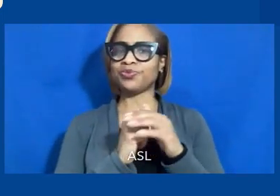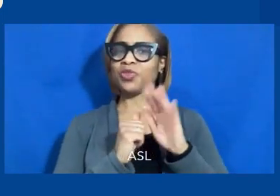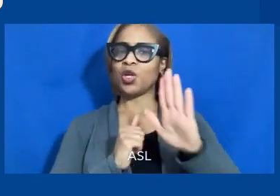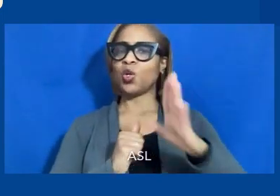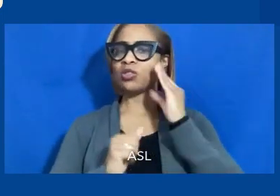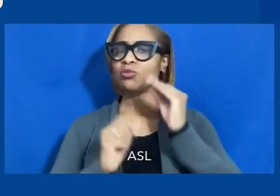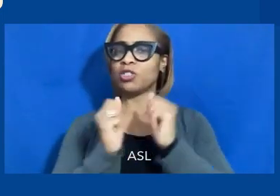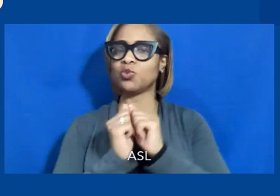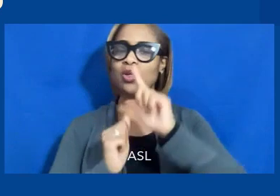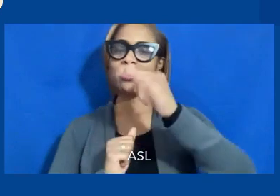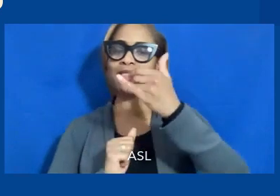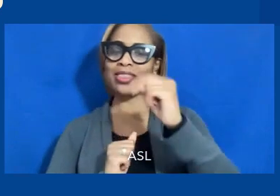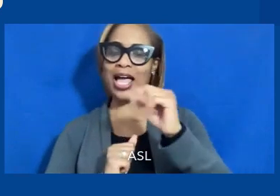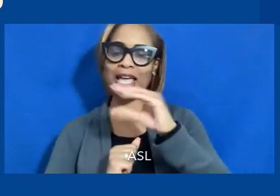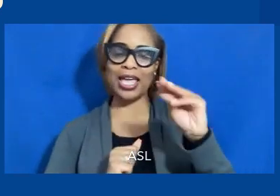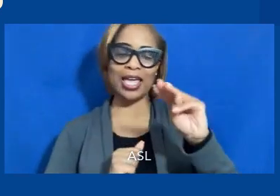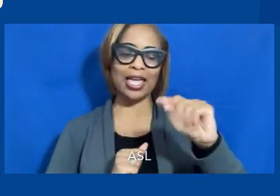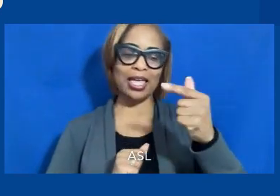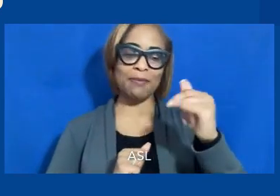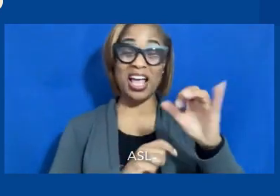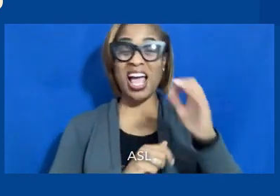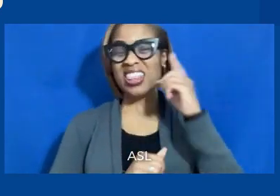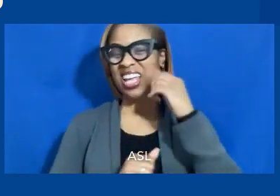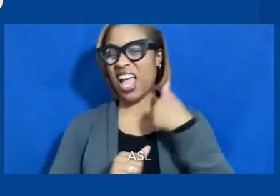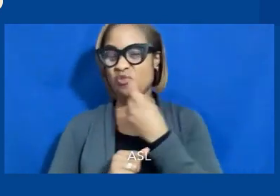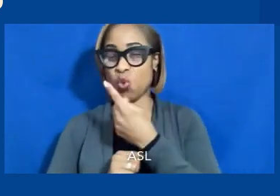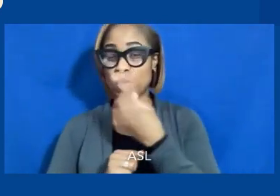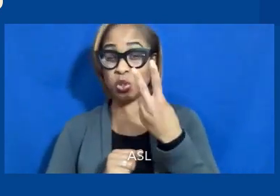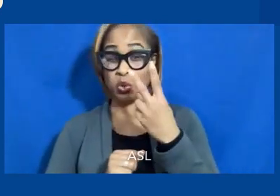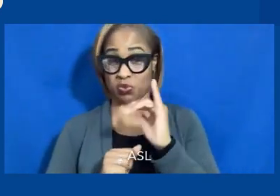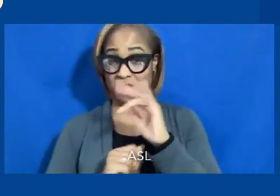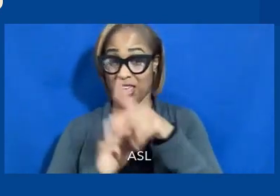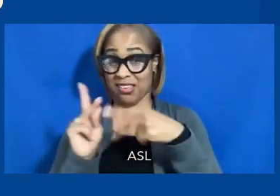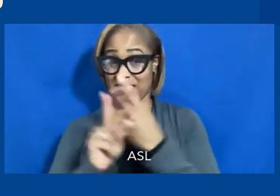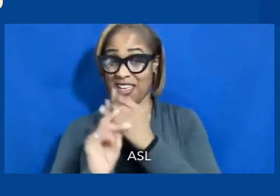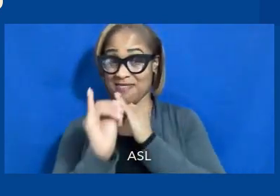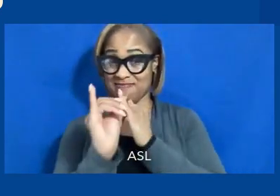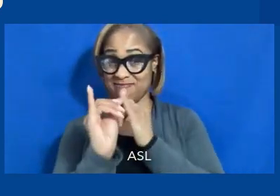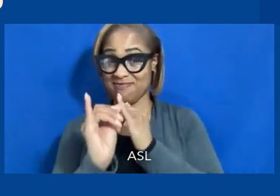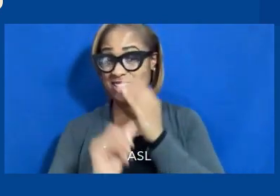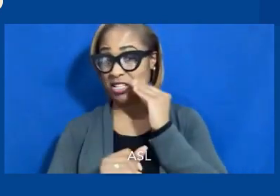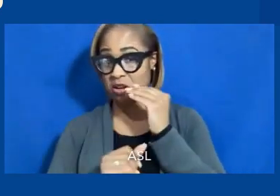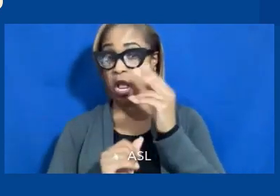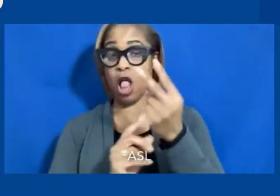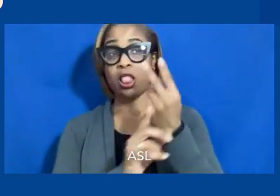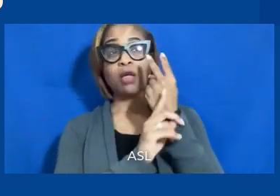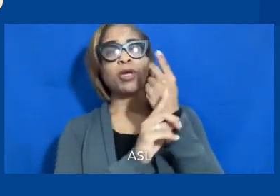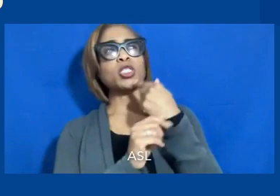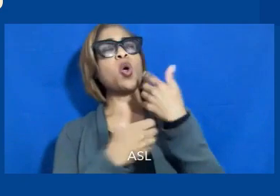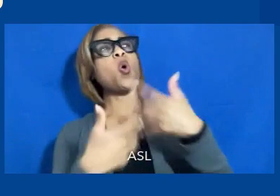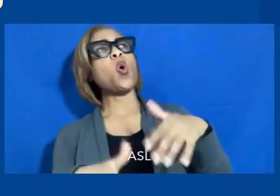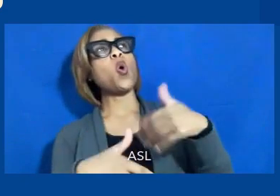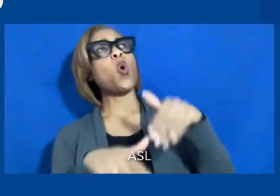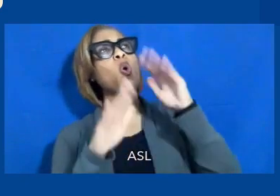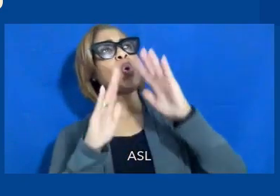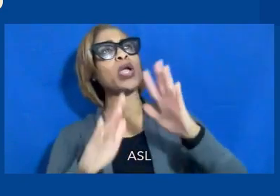have, you know, maybe I only have, like, one or two of those type experiences where I can look back and be like, it was a great experience from beginning